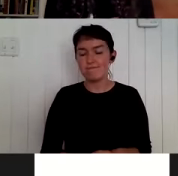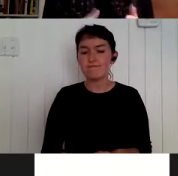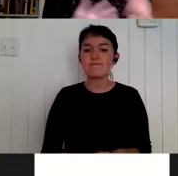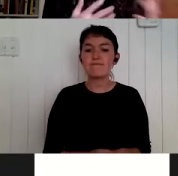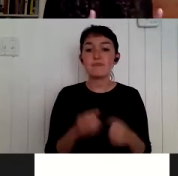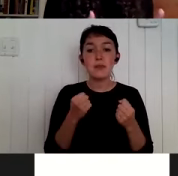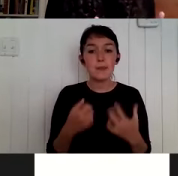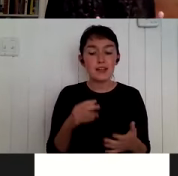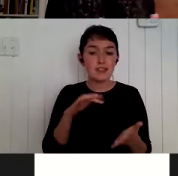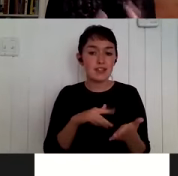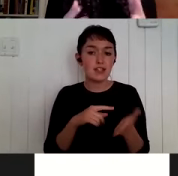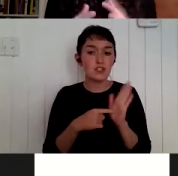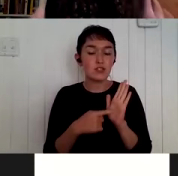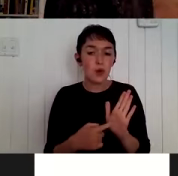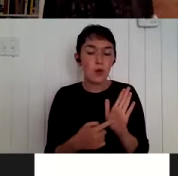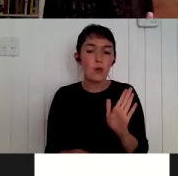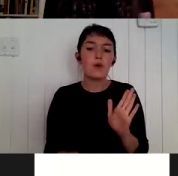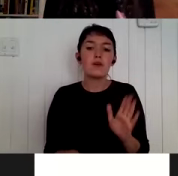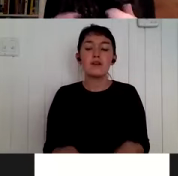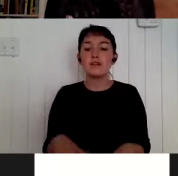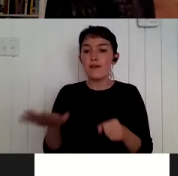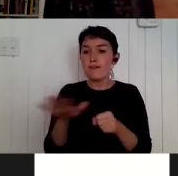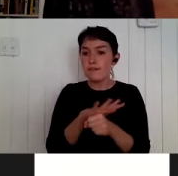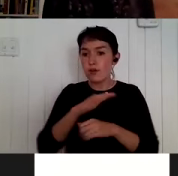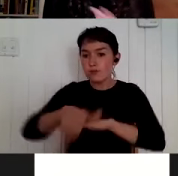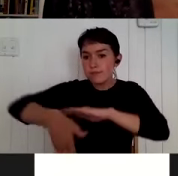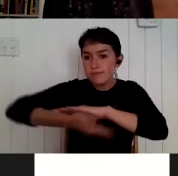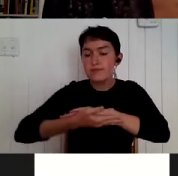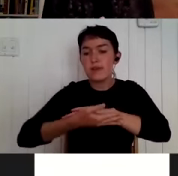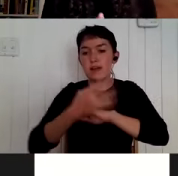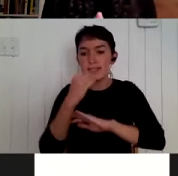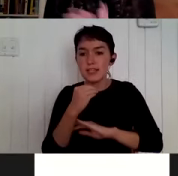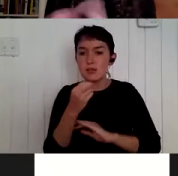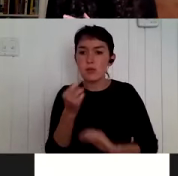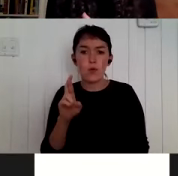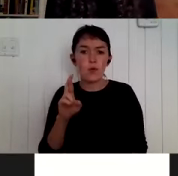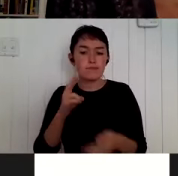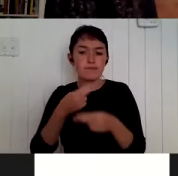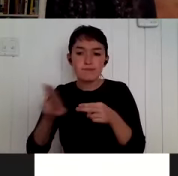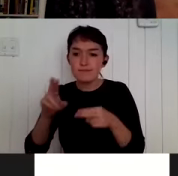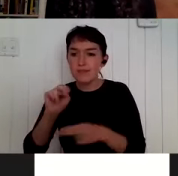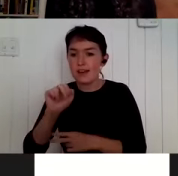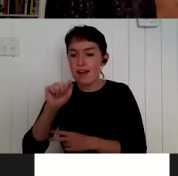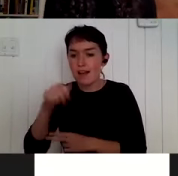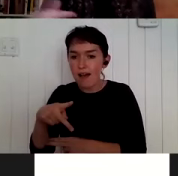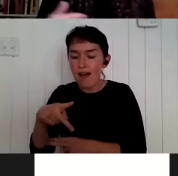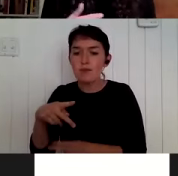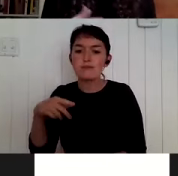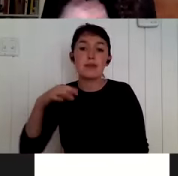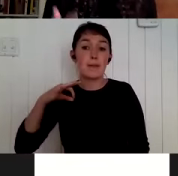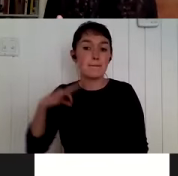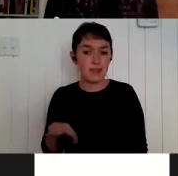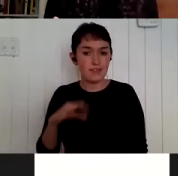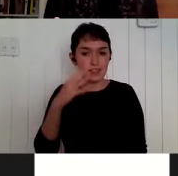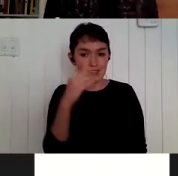shown that a period of sleep, either a full night of sleep or even just a short nap, benefits later memory performance compared to if